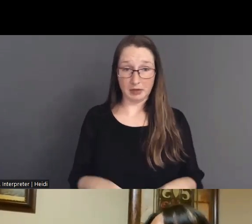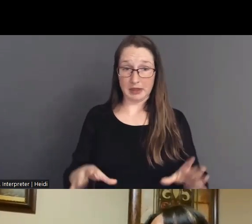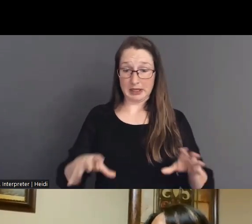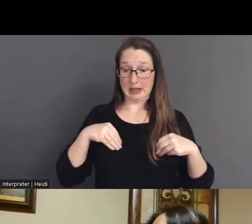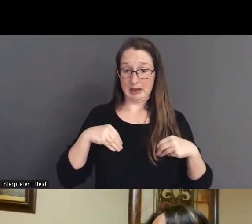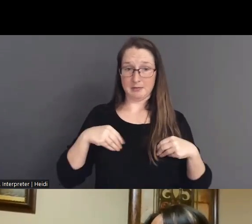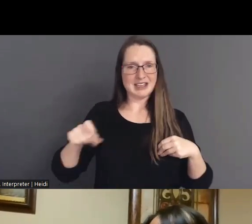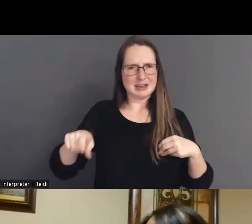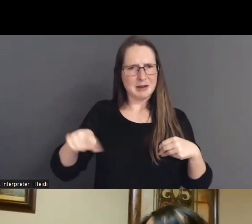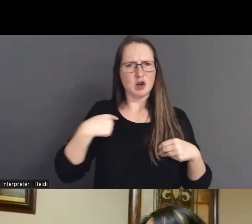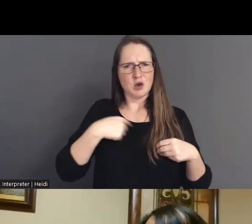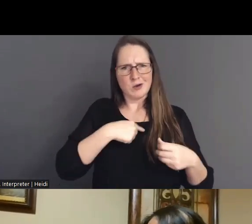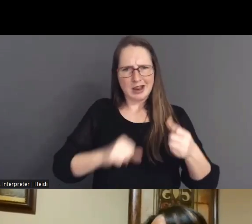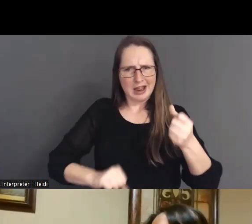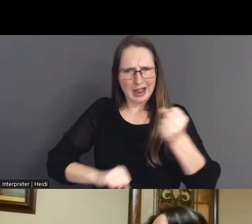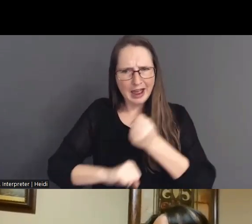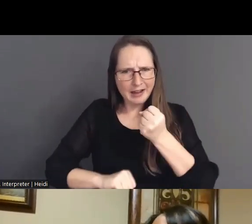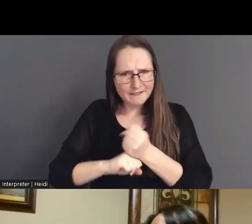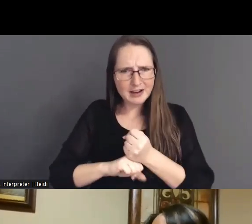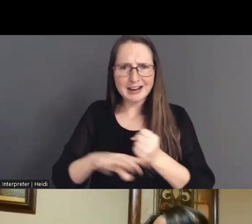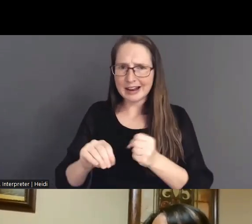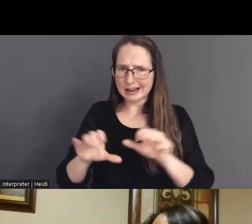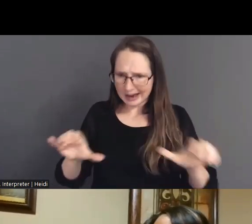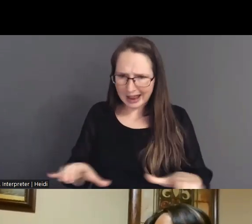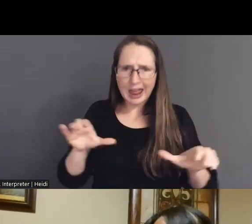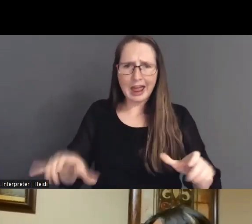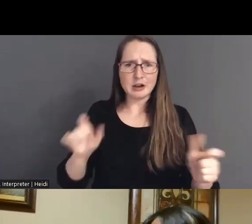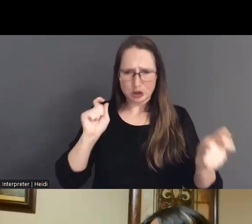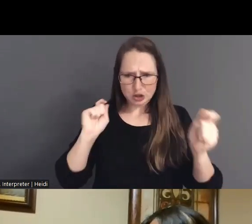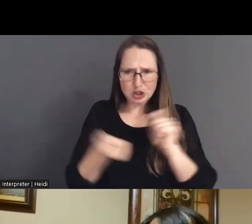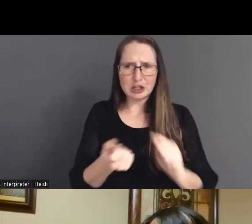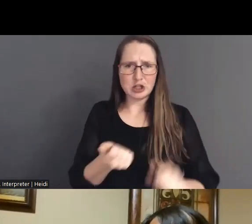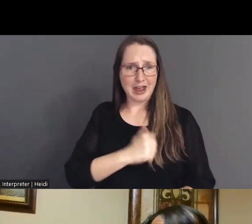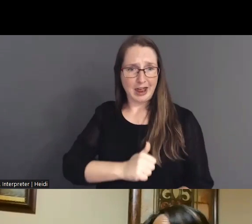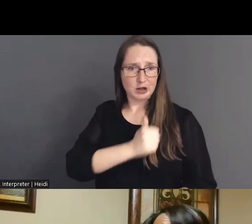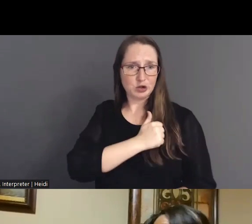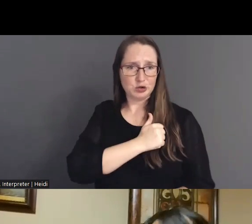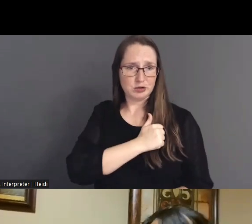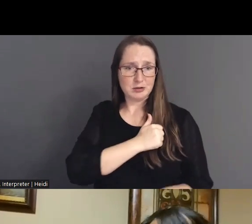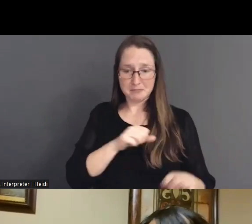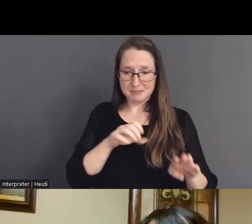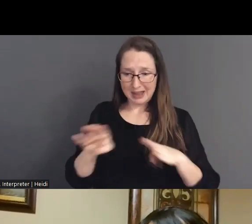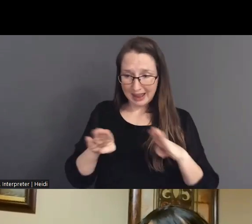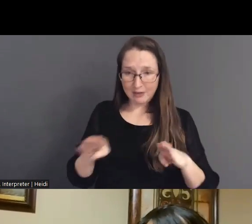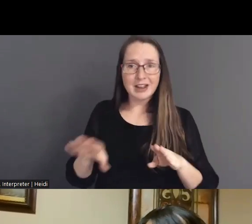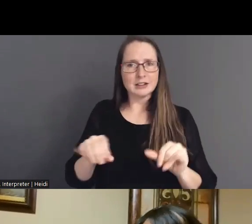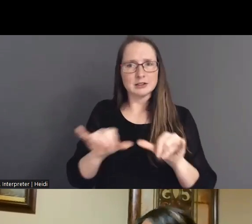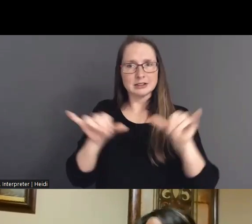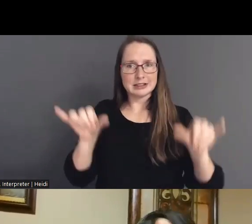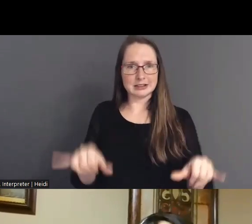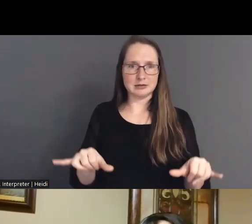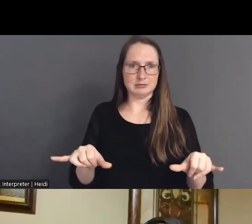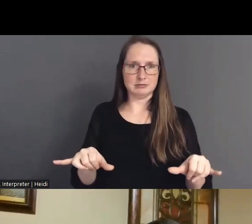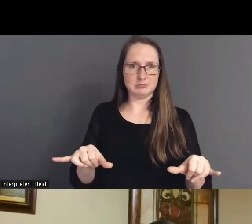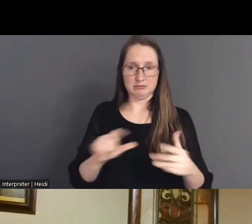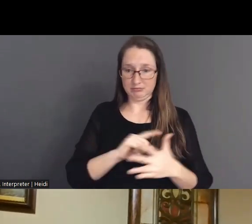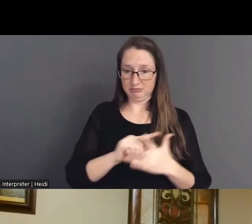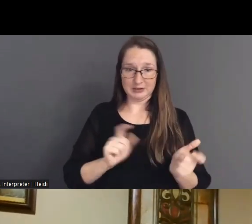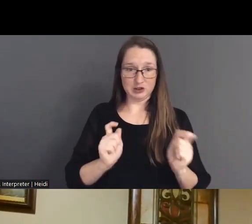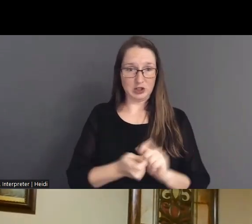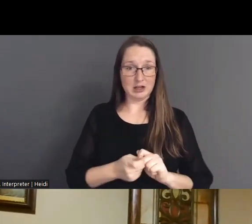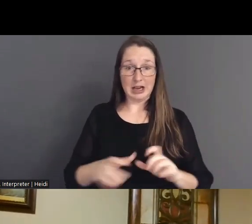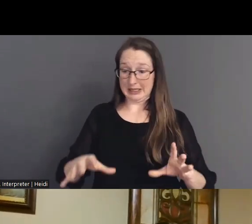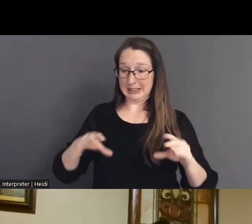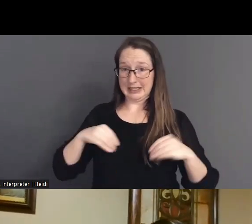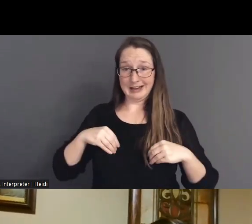Acceptance demands we advocate and act to change attitudes, behaviors, and systems. And